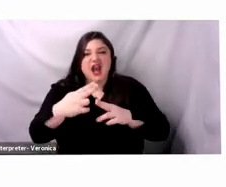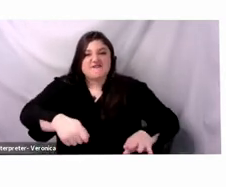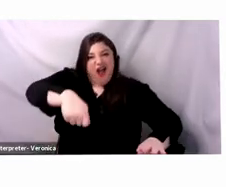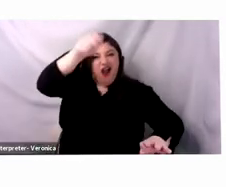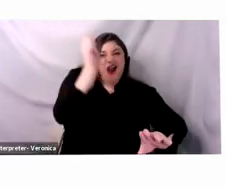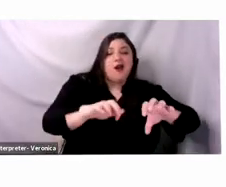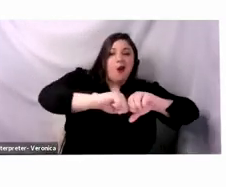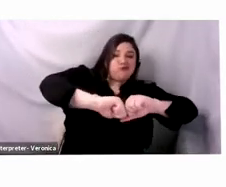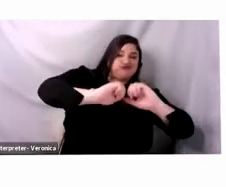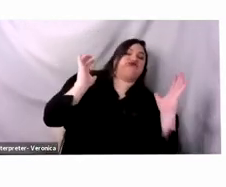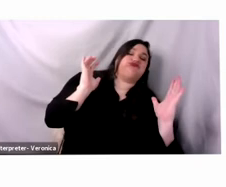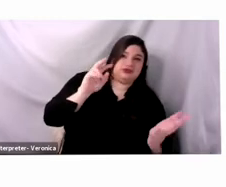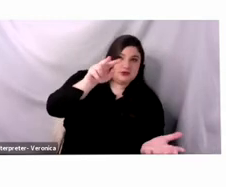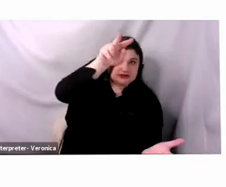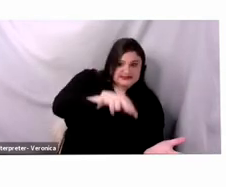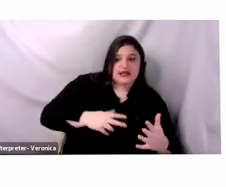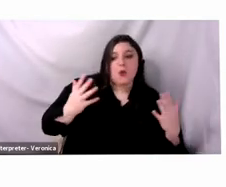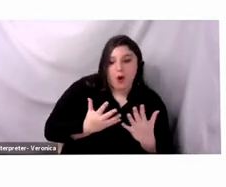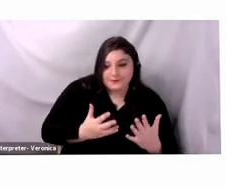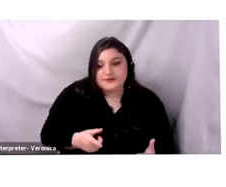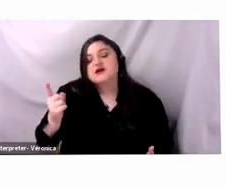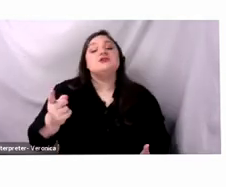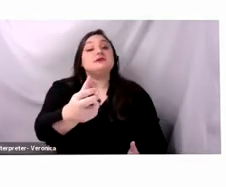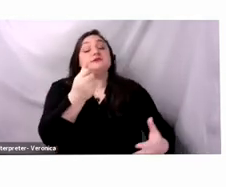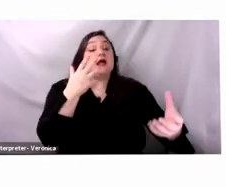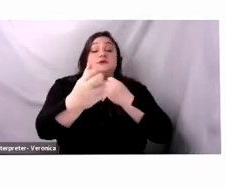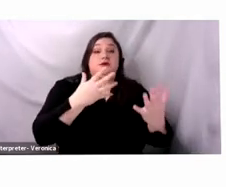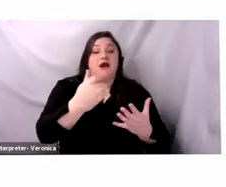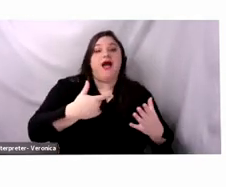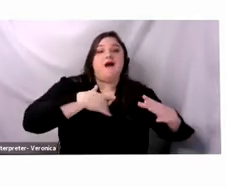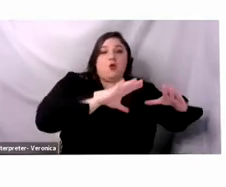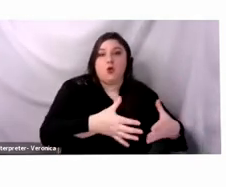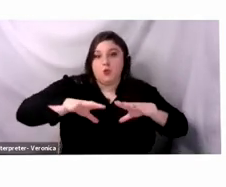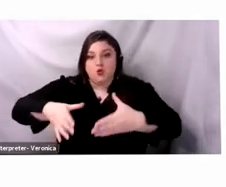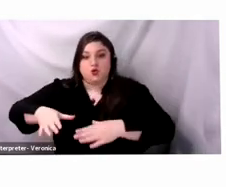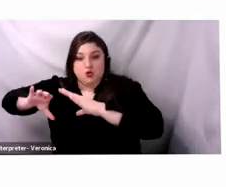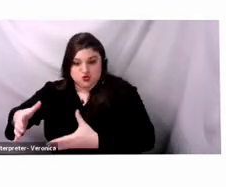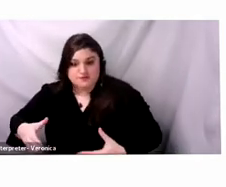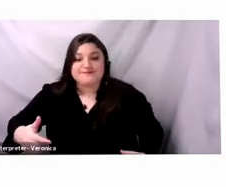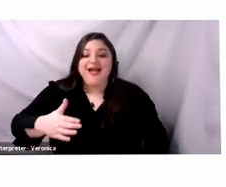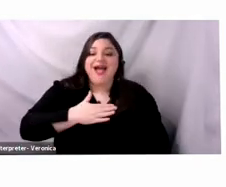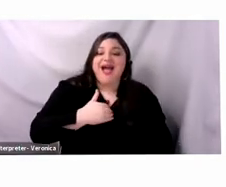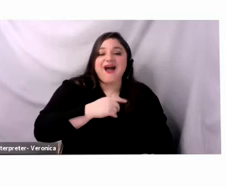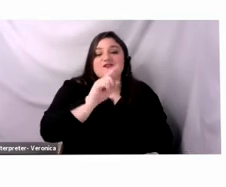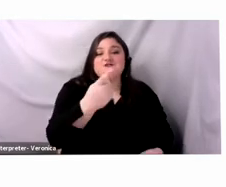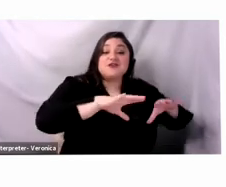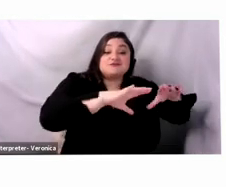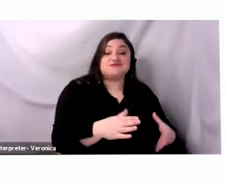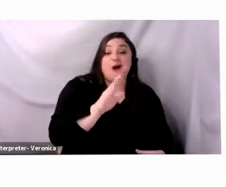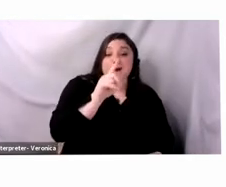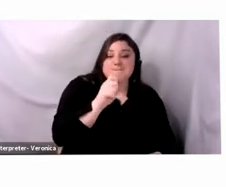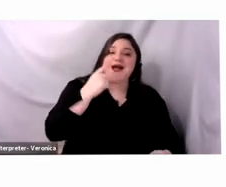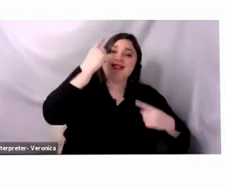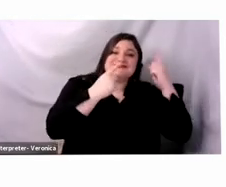piles are called selections. First selection, the highest quality, makes up only 18% of the average bale. Whereas